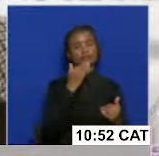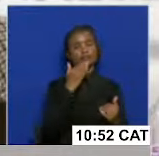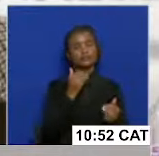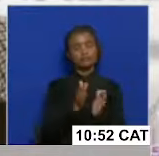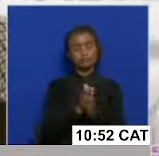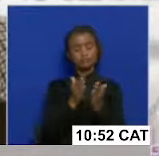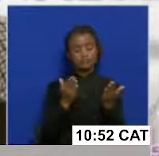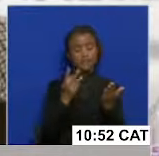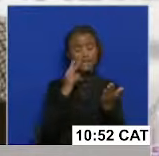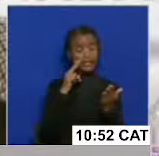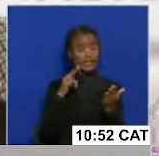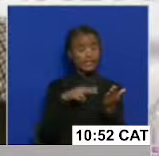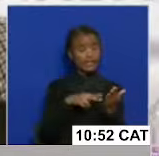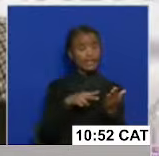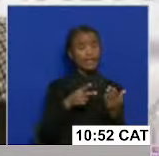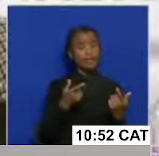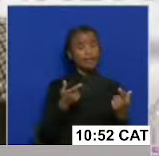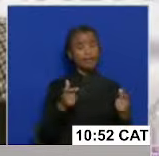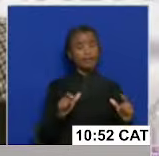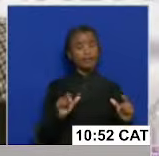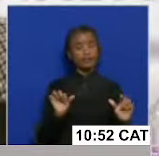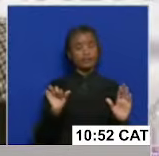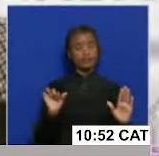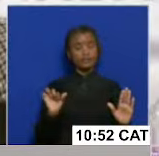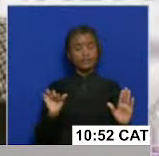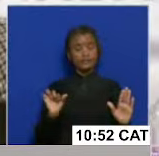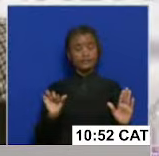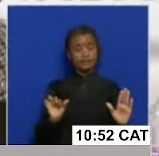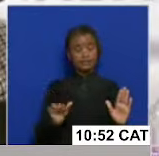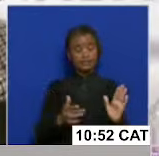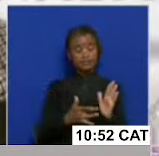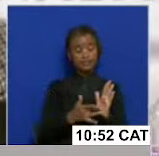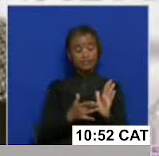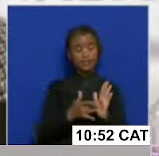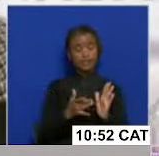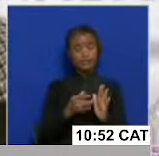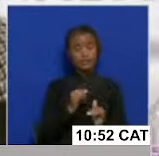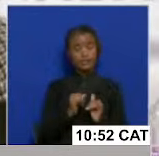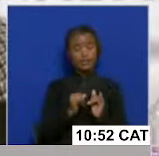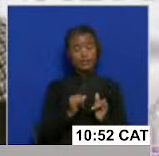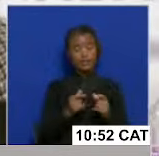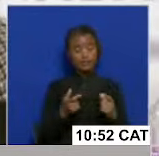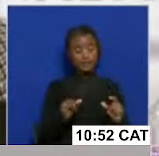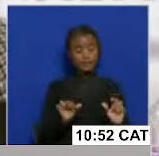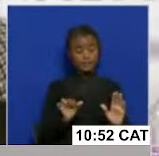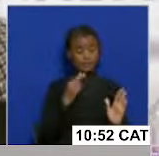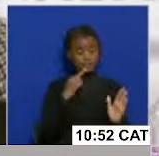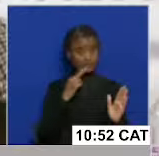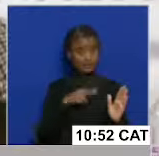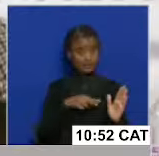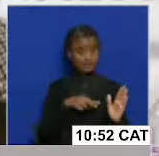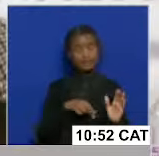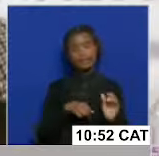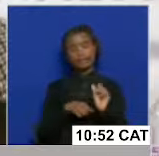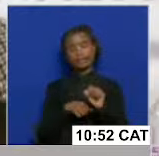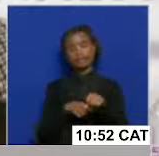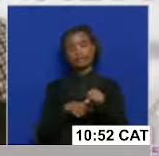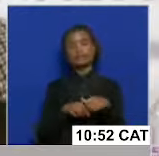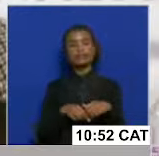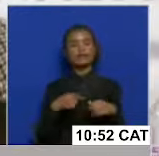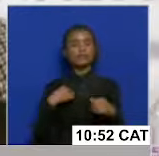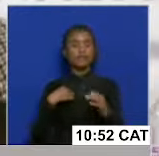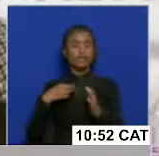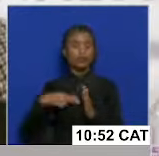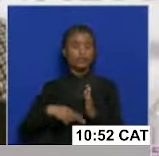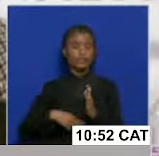page 11. Do you see that? Okay, yes, I do. Okay. Now, I'll read that for you. He granted